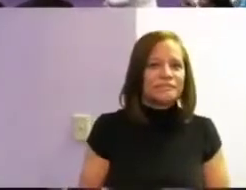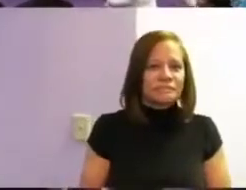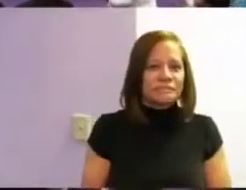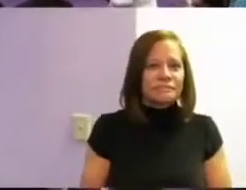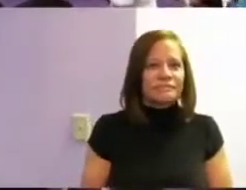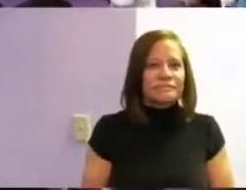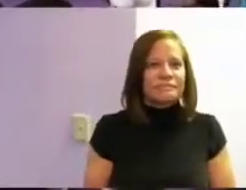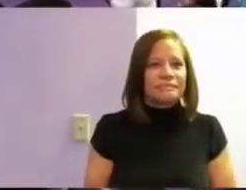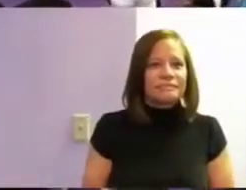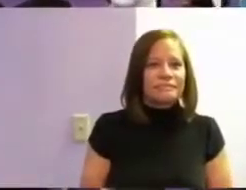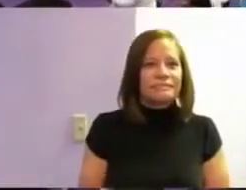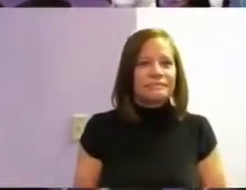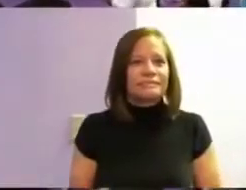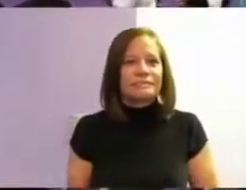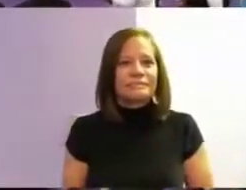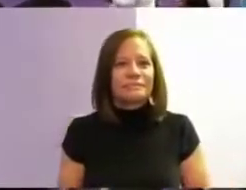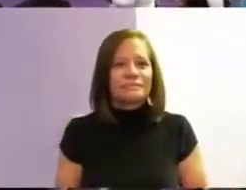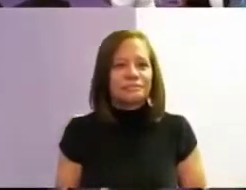You was hollering.